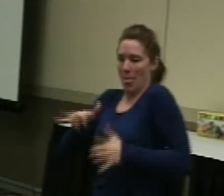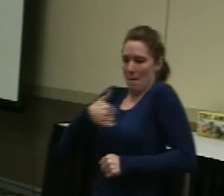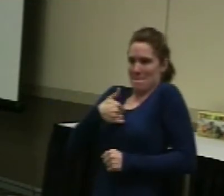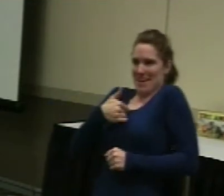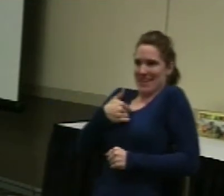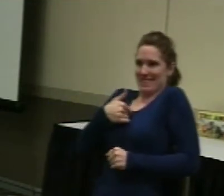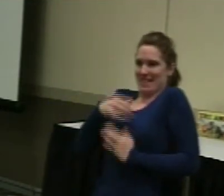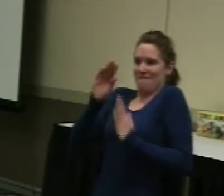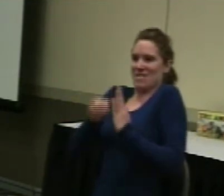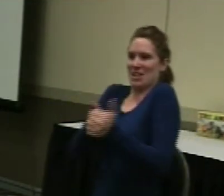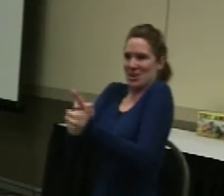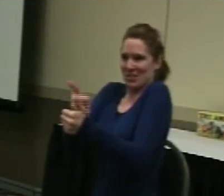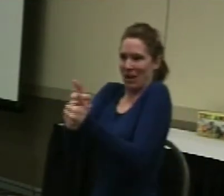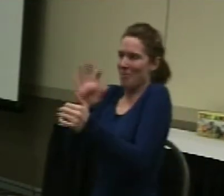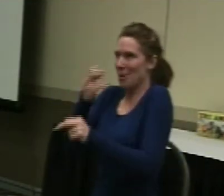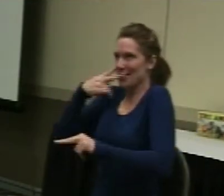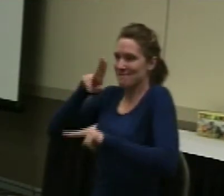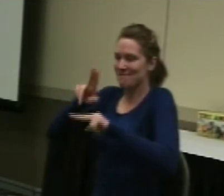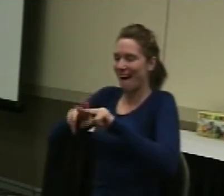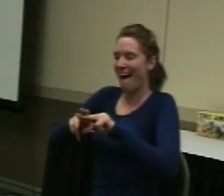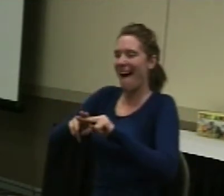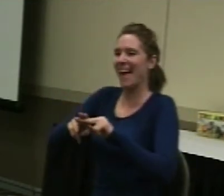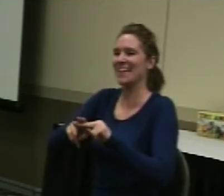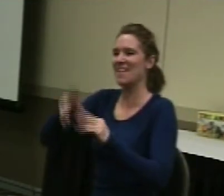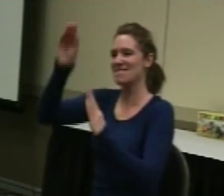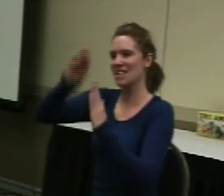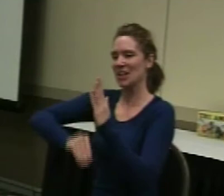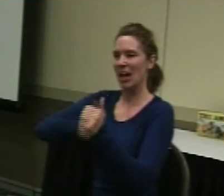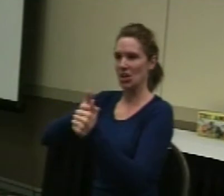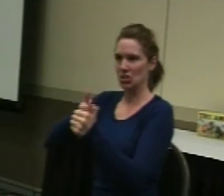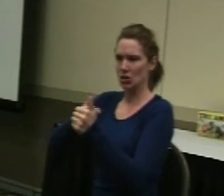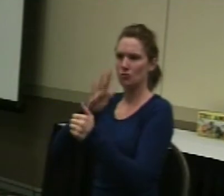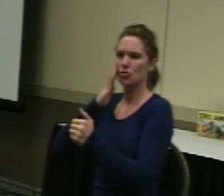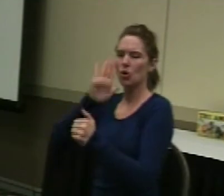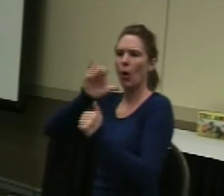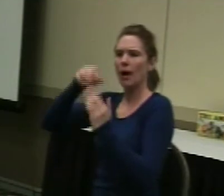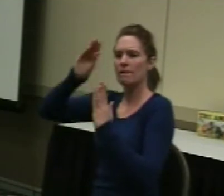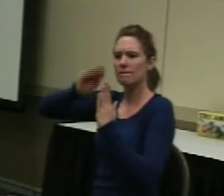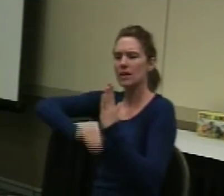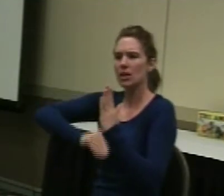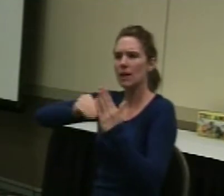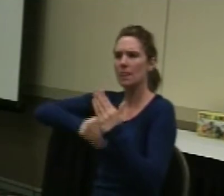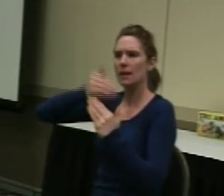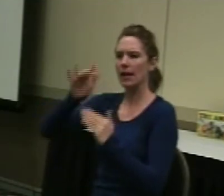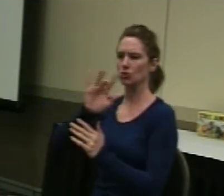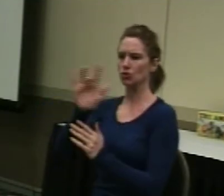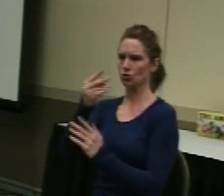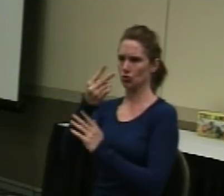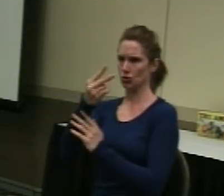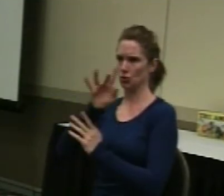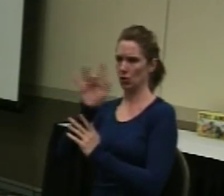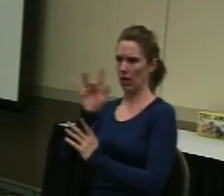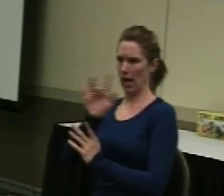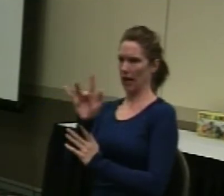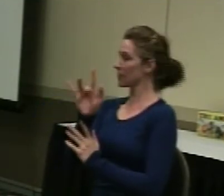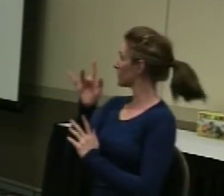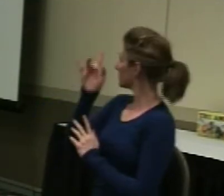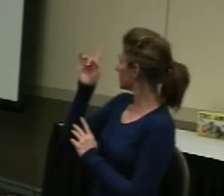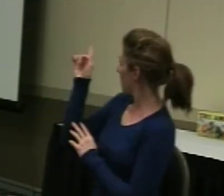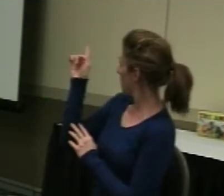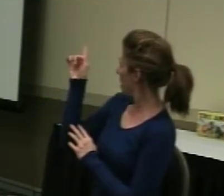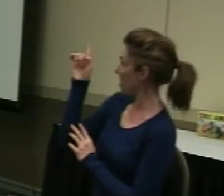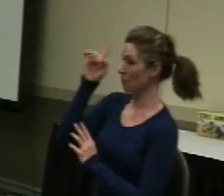would be so fun. Would you know how to fill in the next two lines on that little slide there for